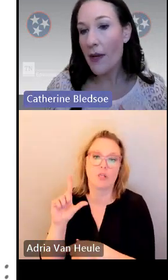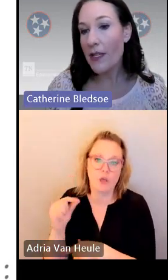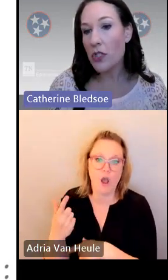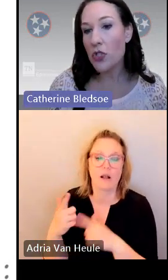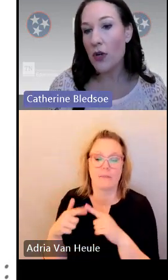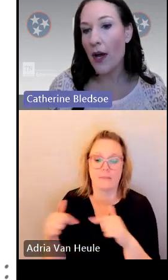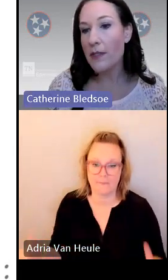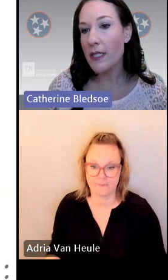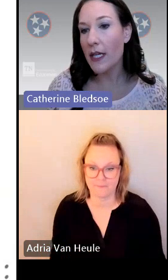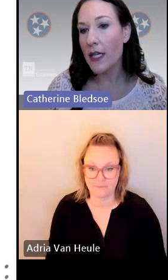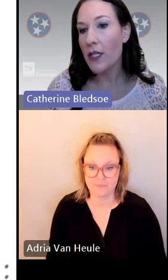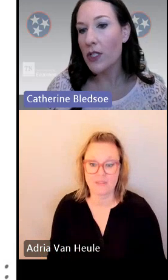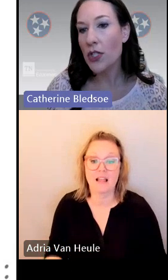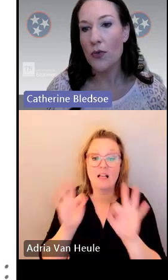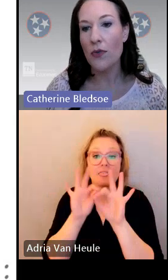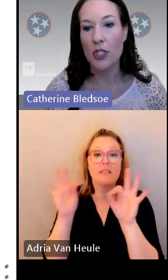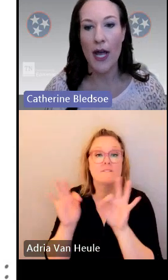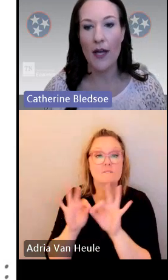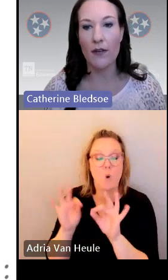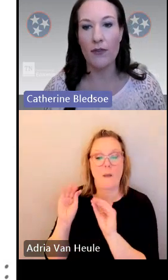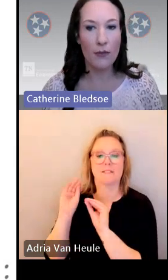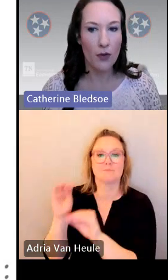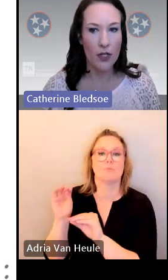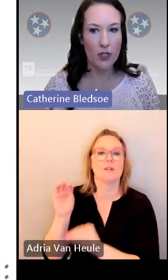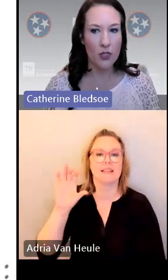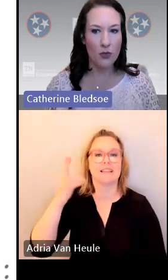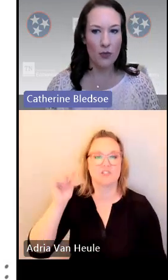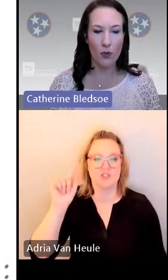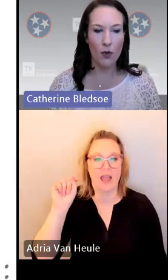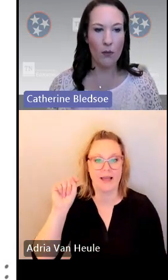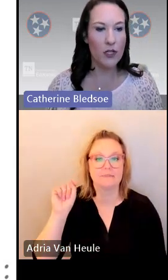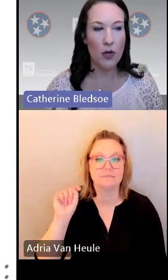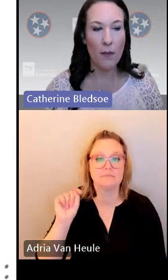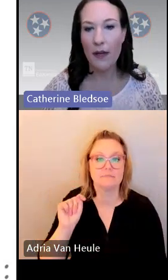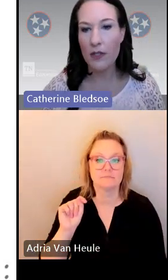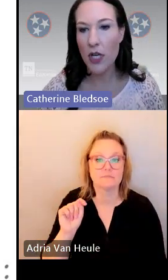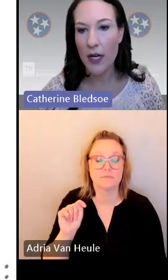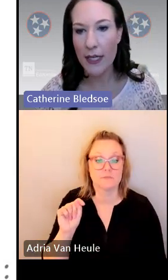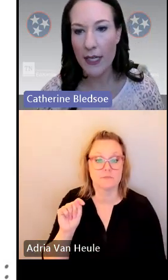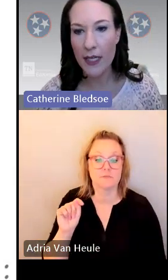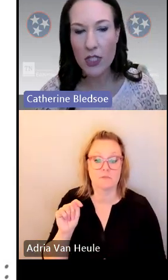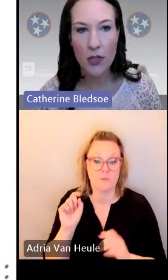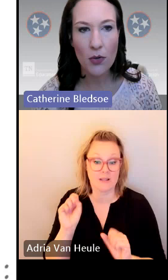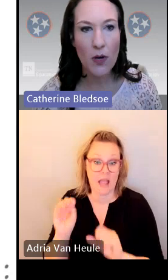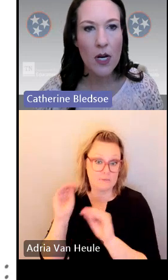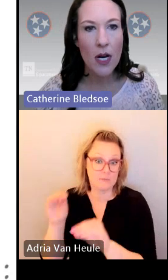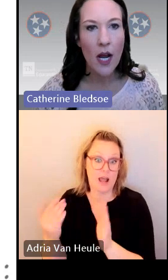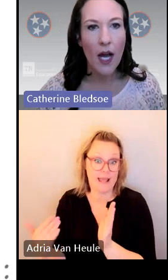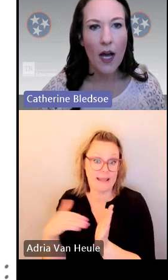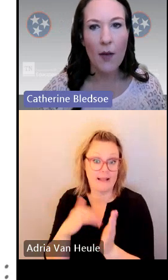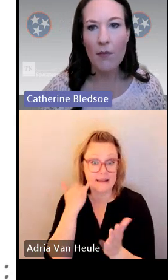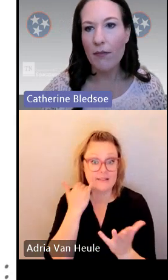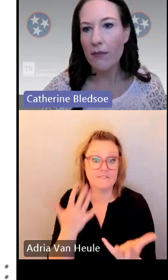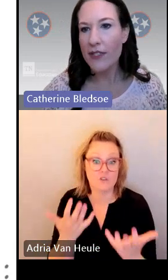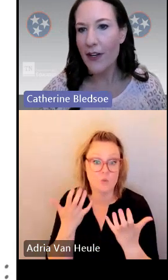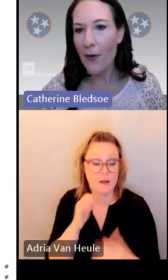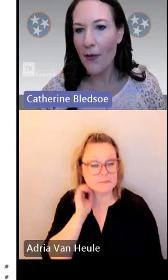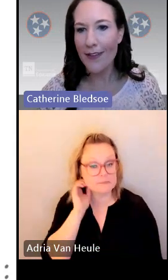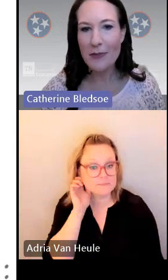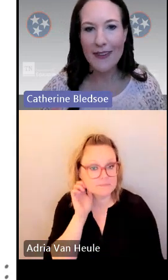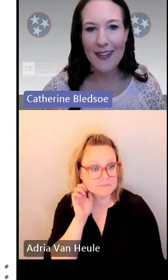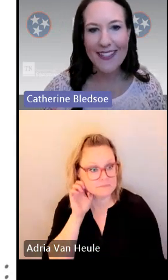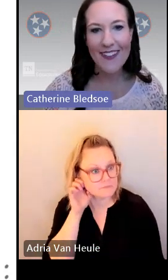The form has been dropped into the chat. If you're referring to the form, we can drop that in the chat again too.